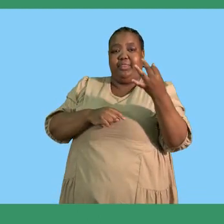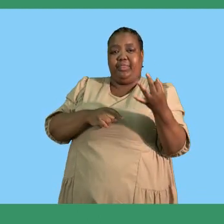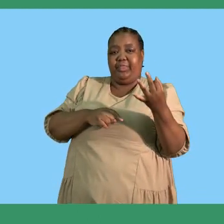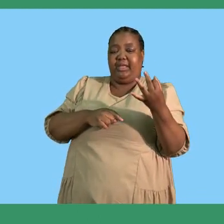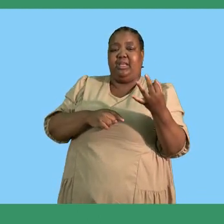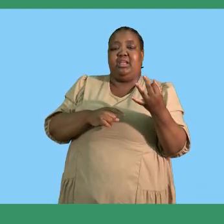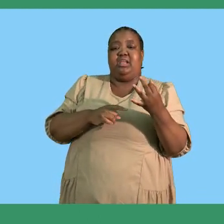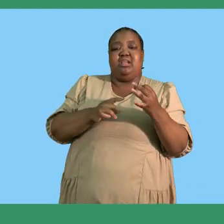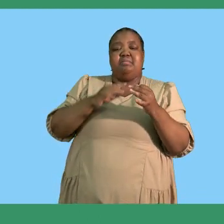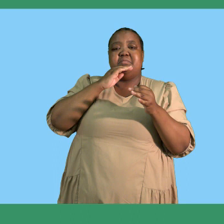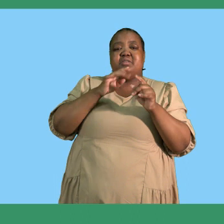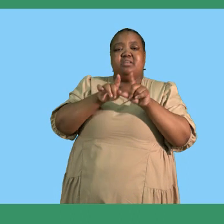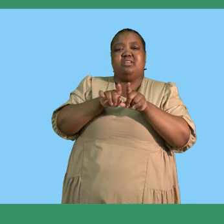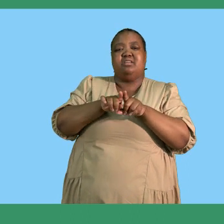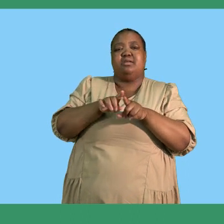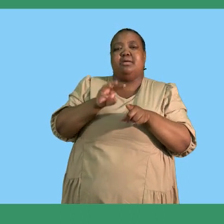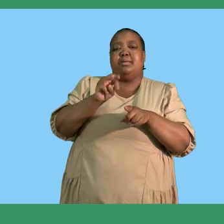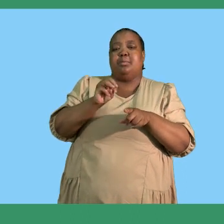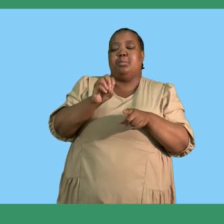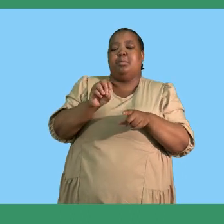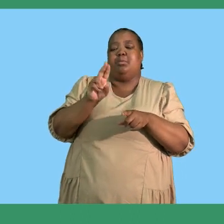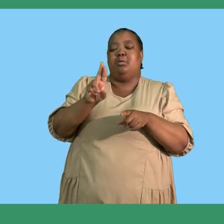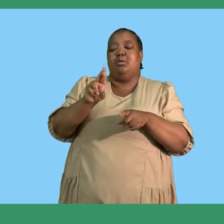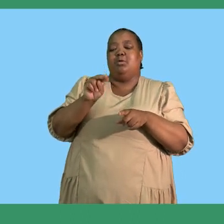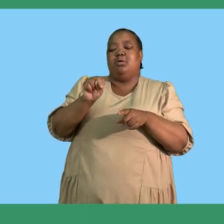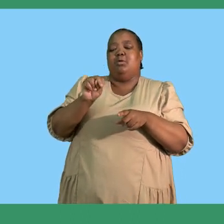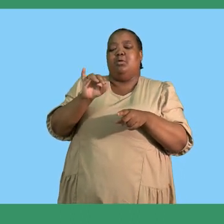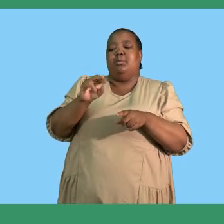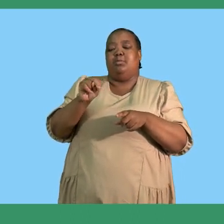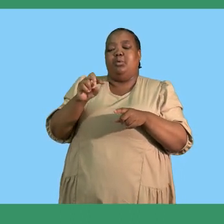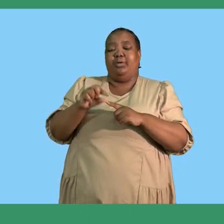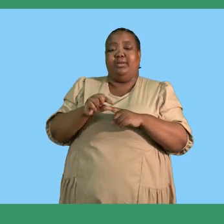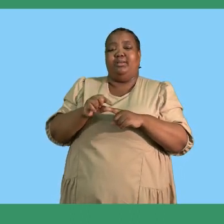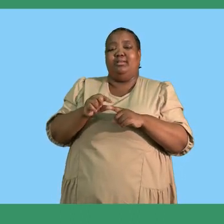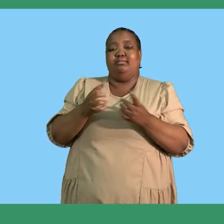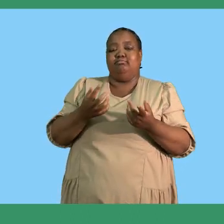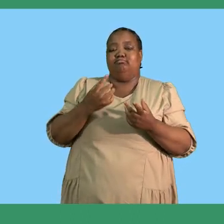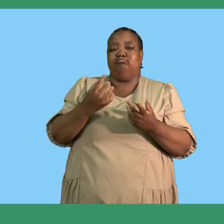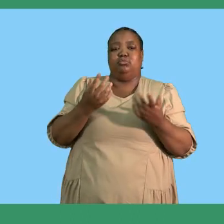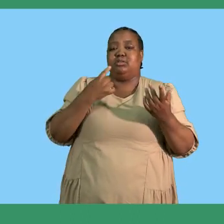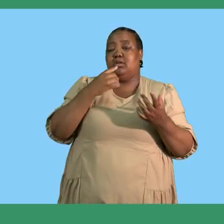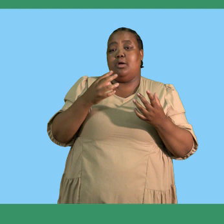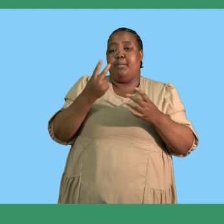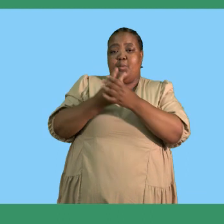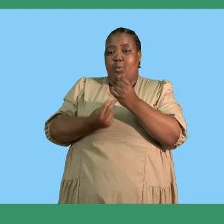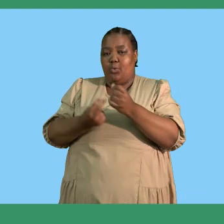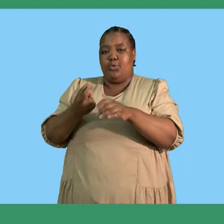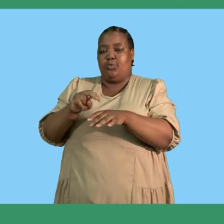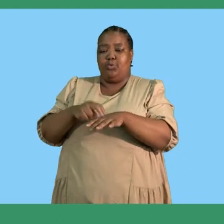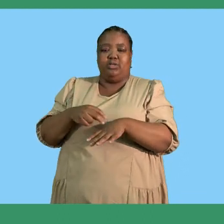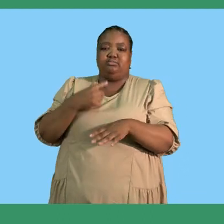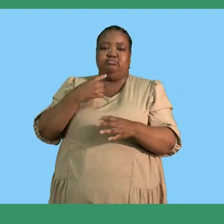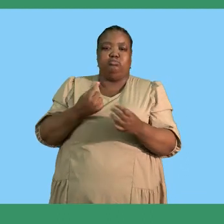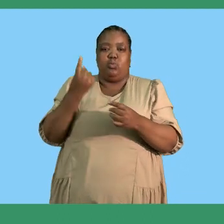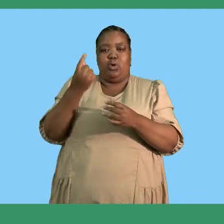same thing. Also, with mourning and adjourning, you can write either or. You do not have to write